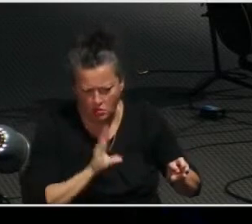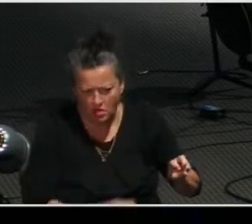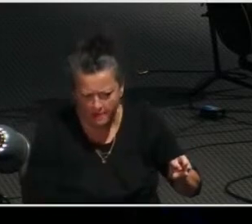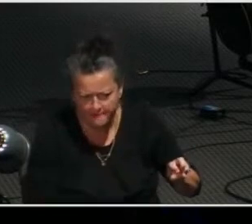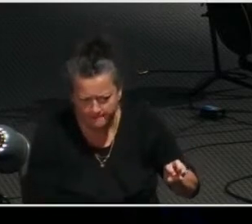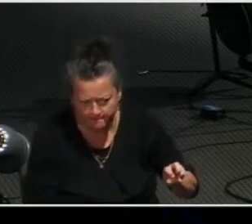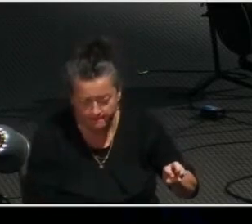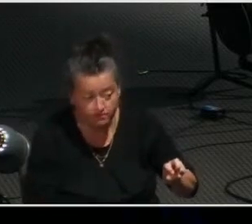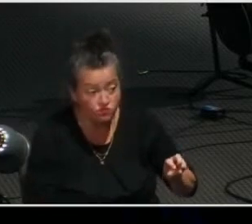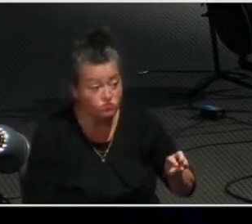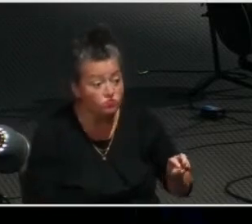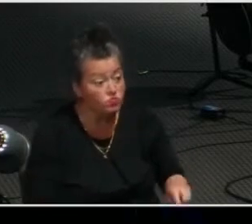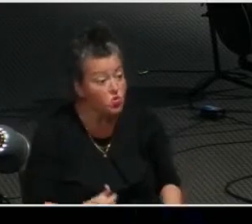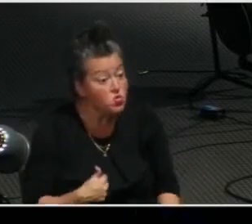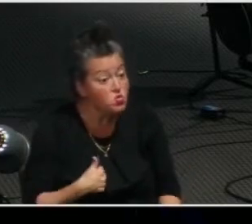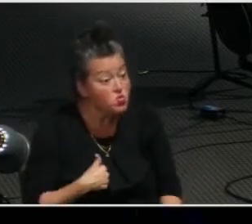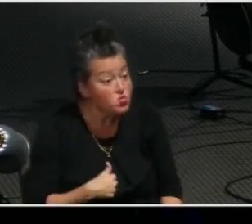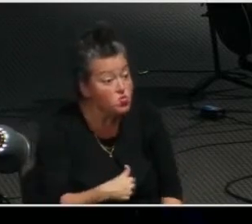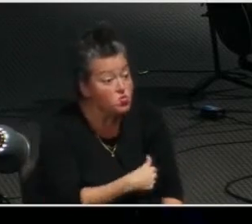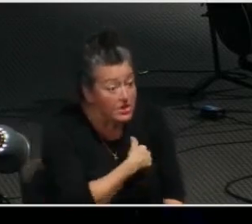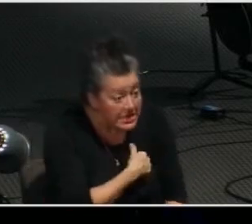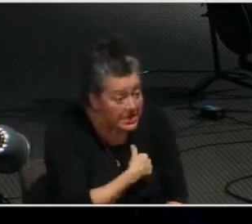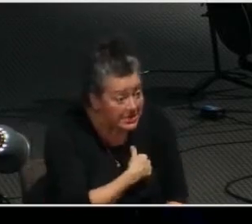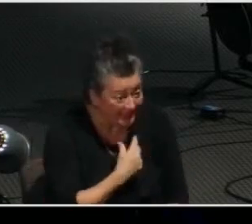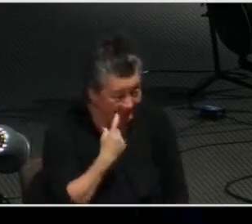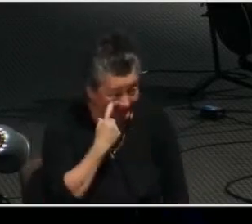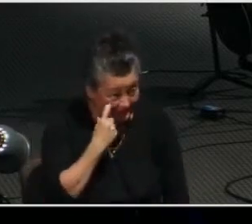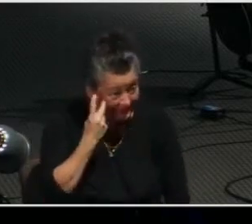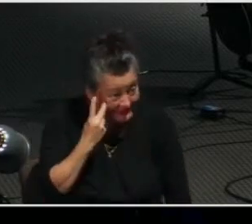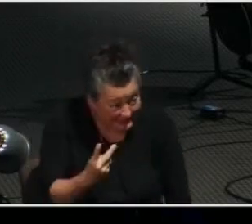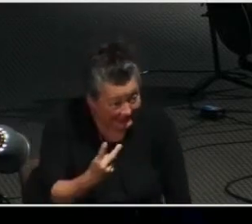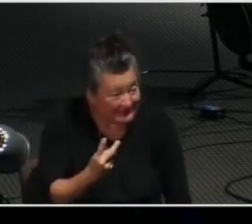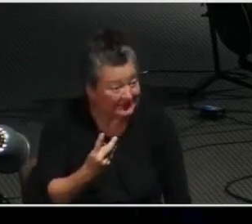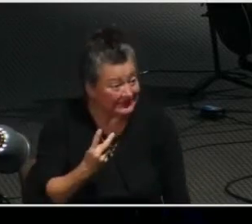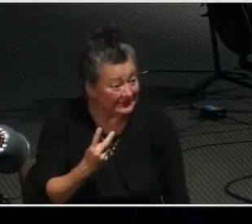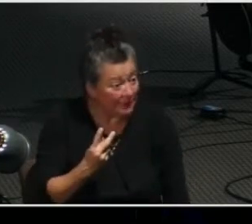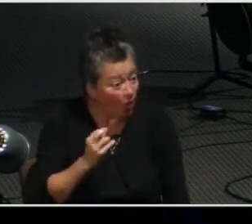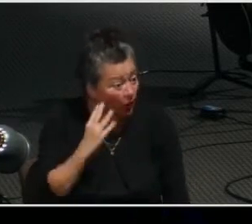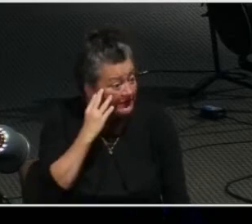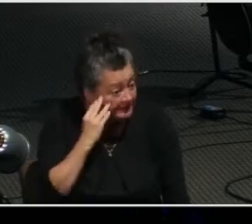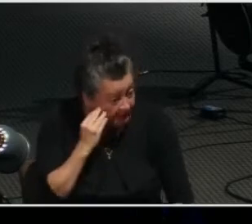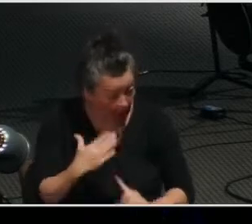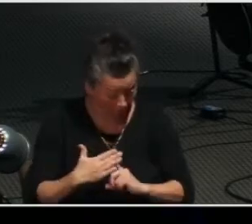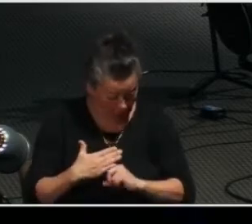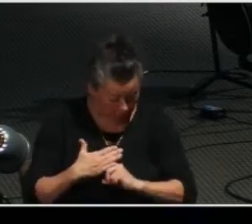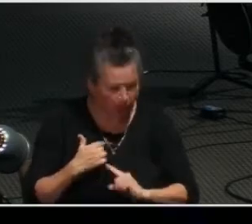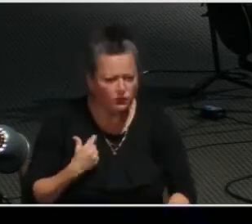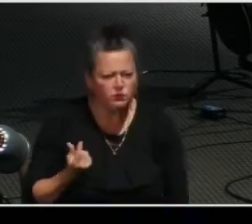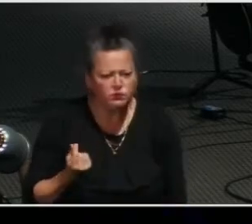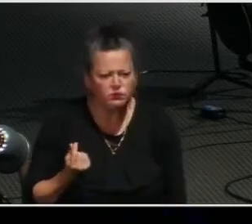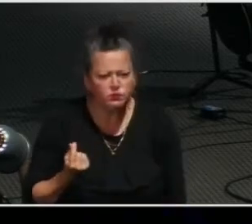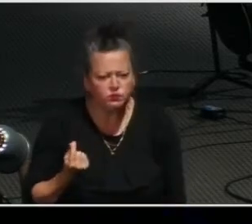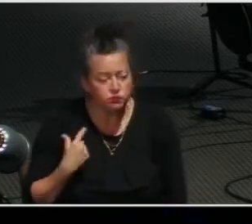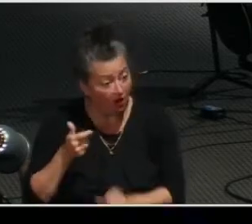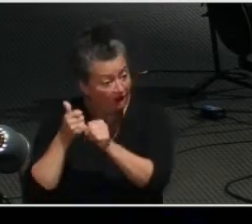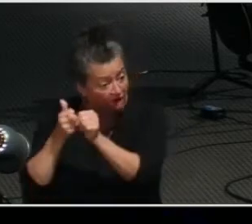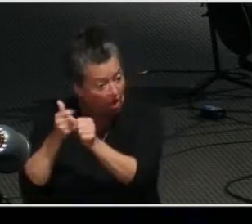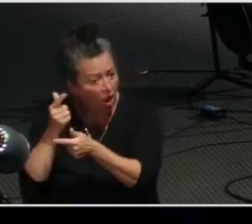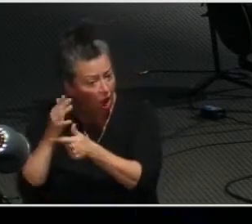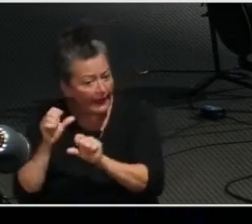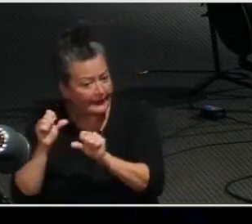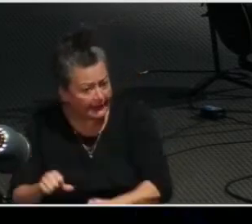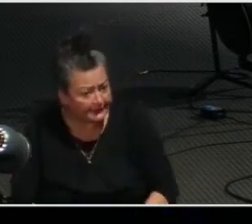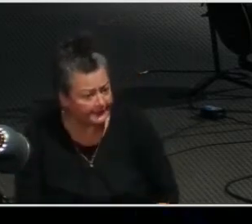can respond in a God-glorifying way when we experience oppression. So I invite